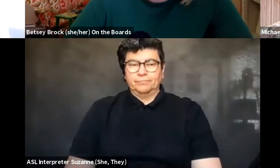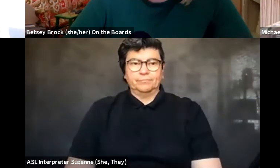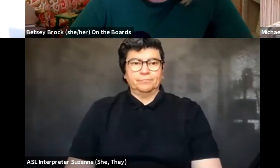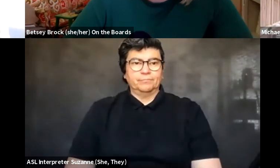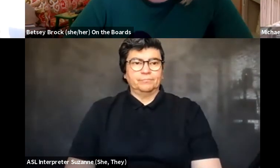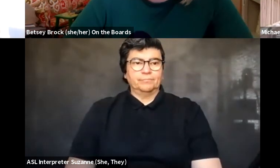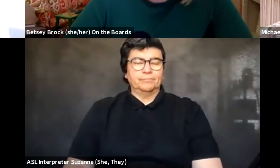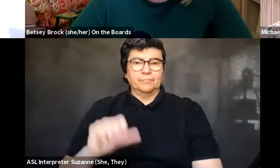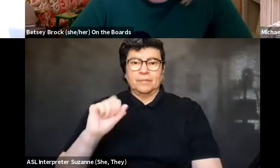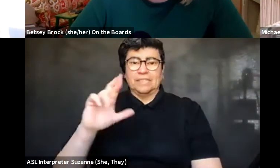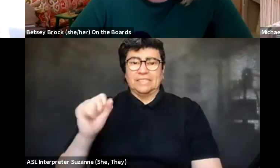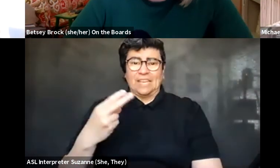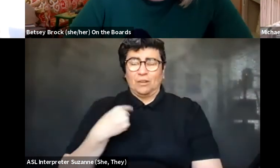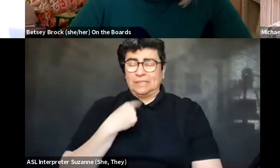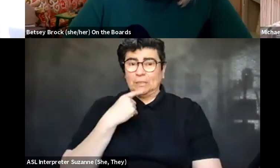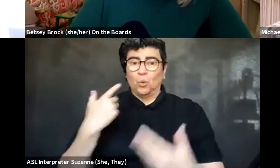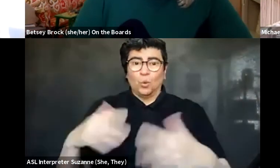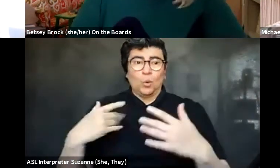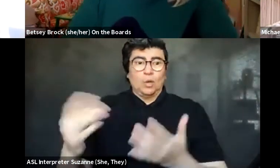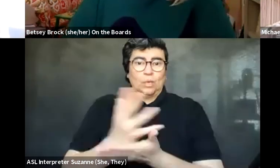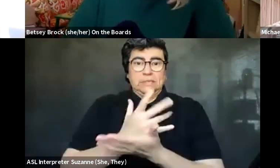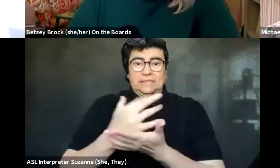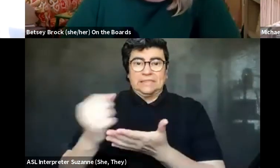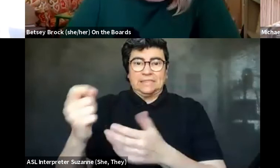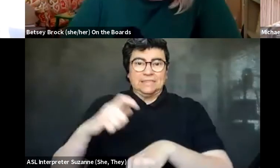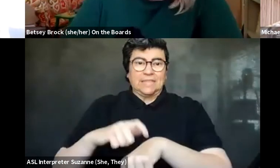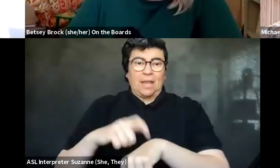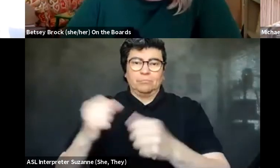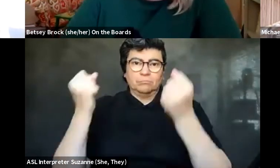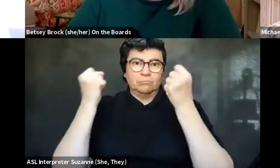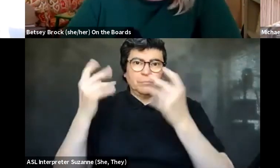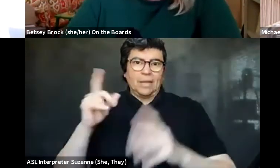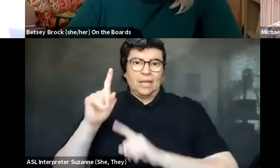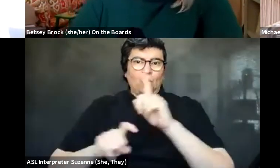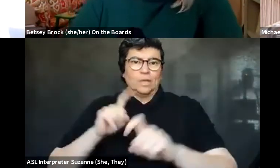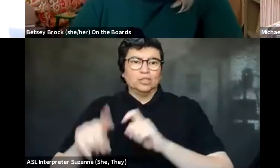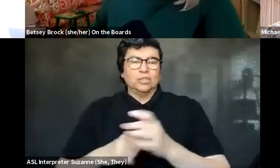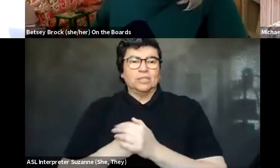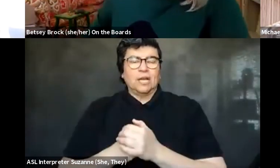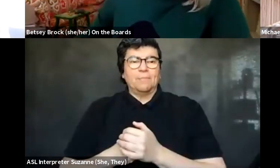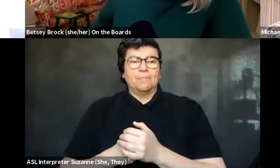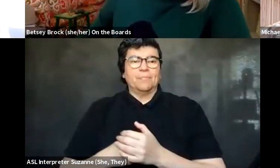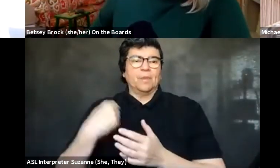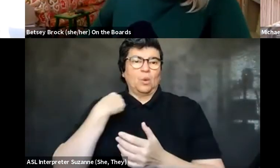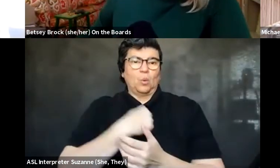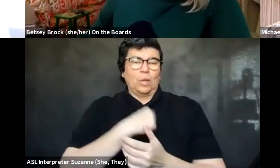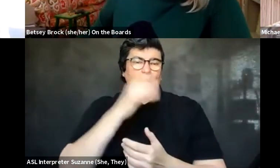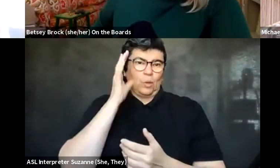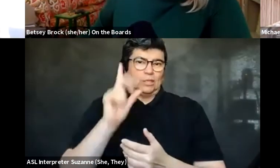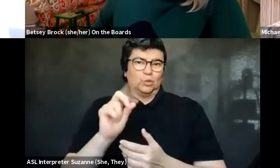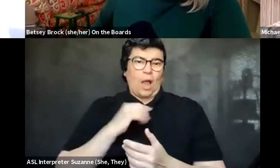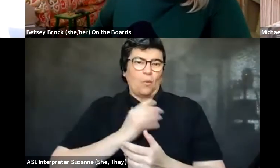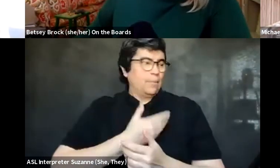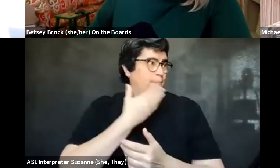We are fast running out of time on this digital news briefing, and there are many questions coming through. We will do our